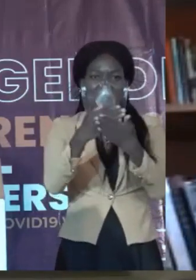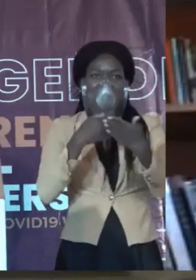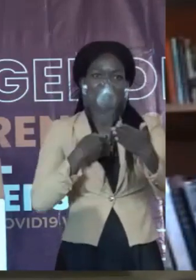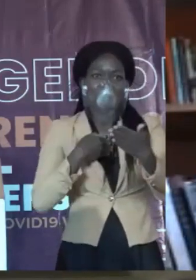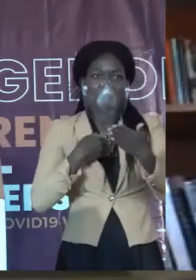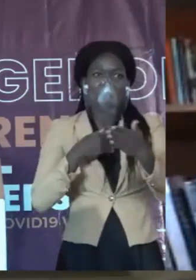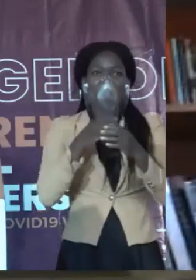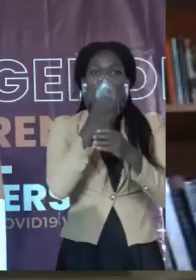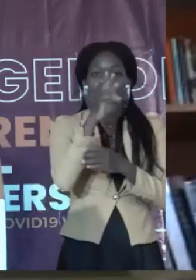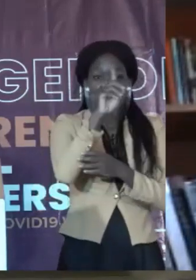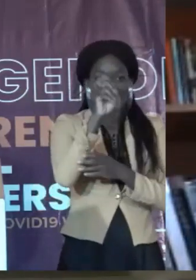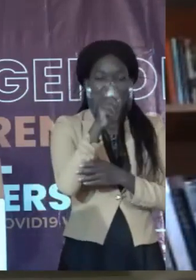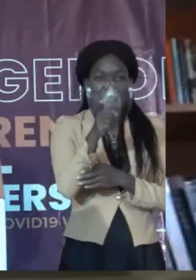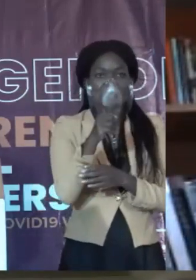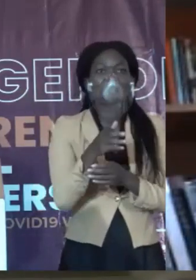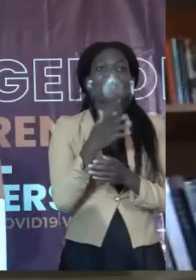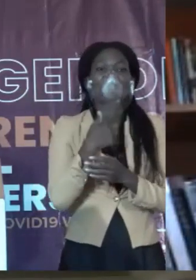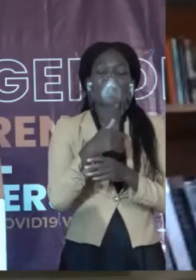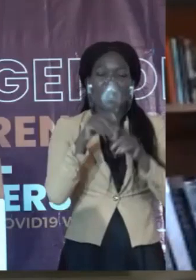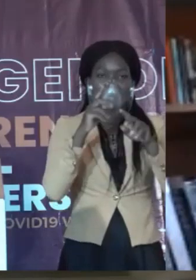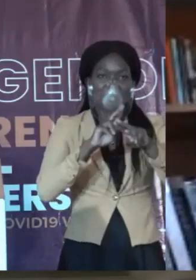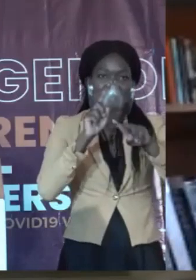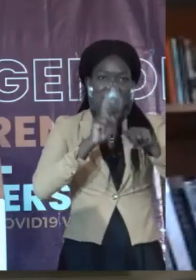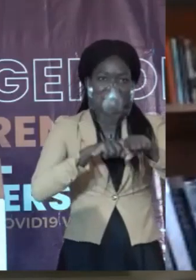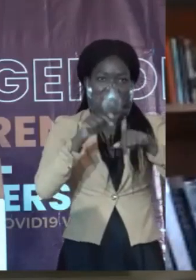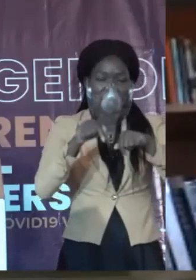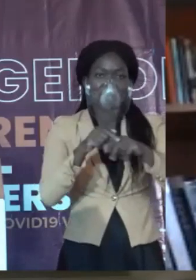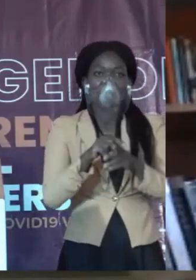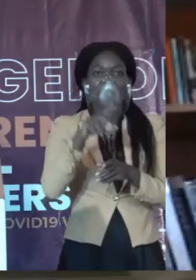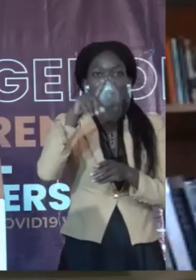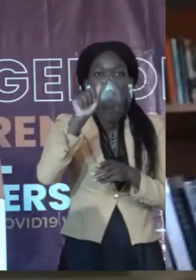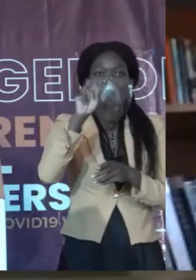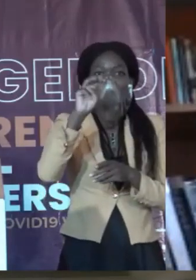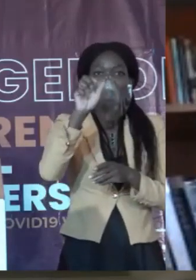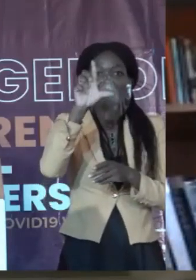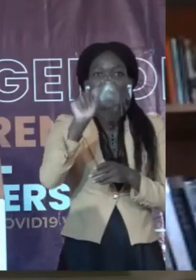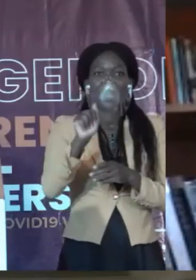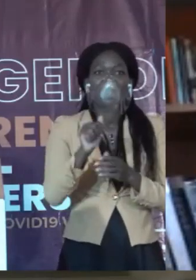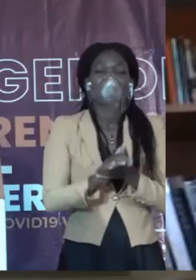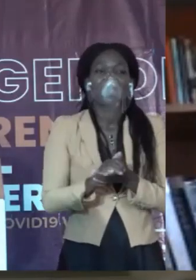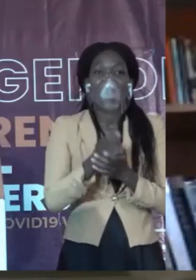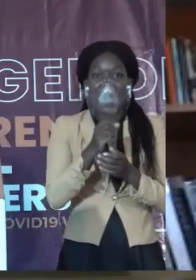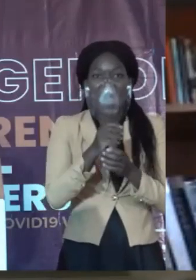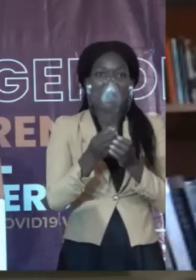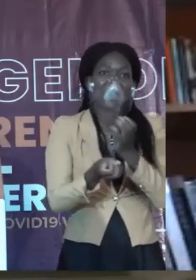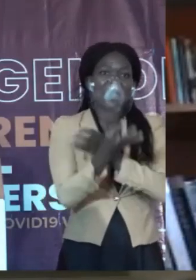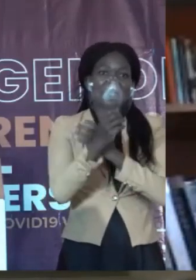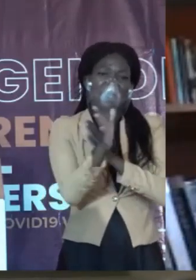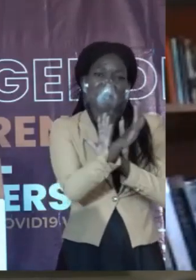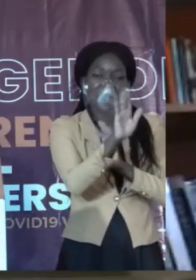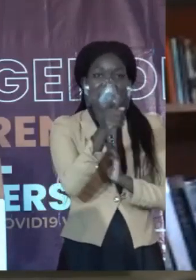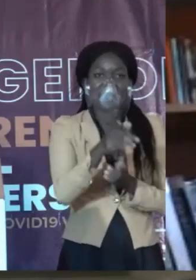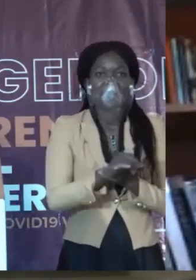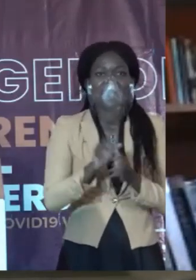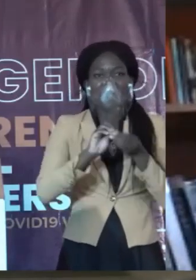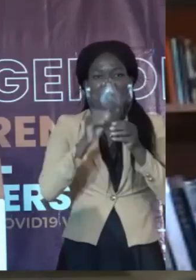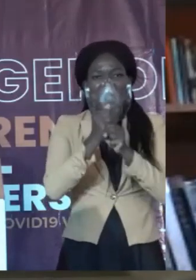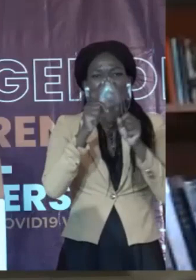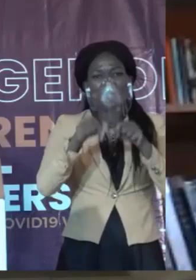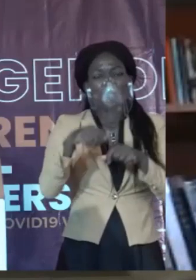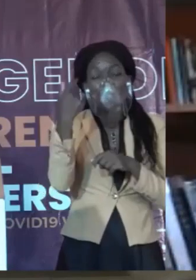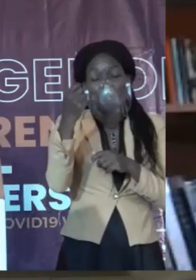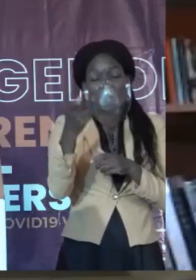come in. Pamela works at national level, trying to contribute to the policy environment so that it works out better